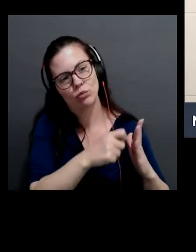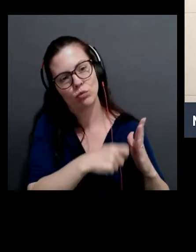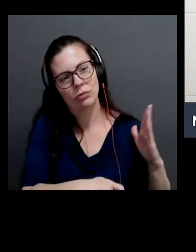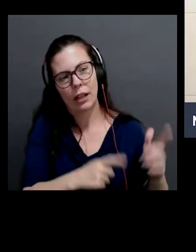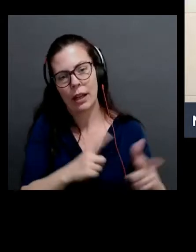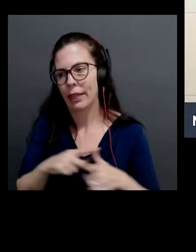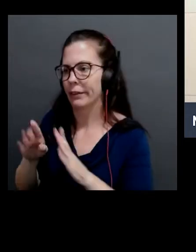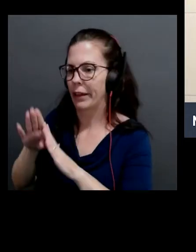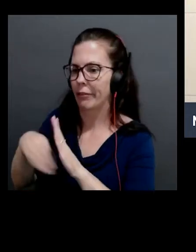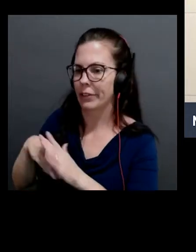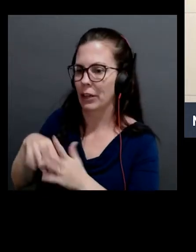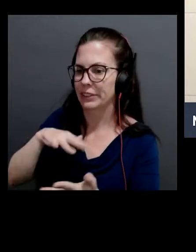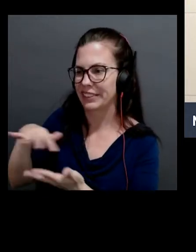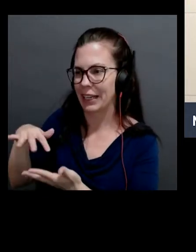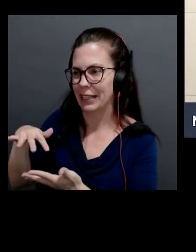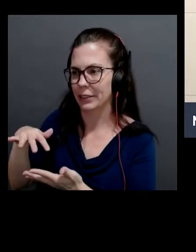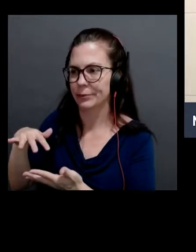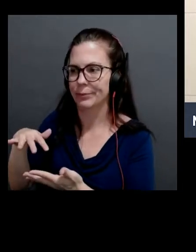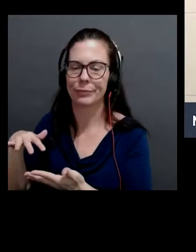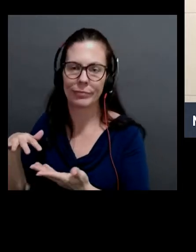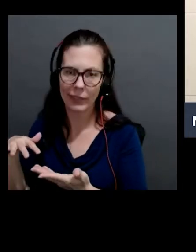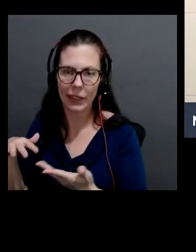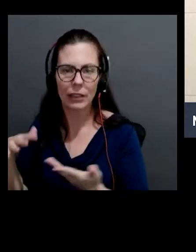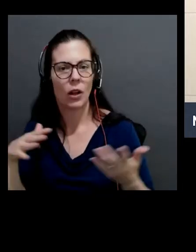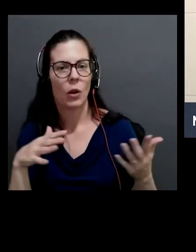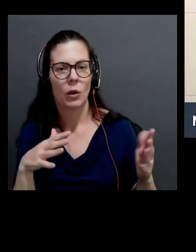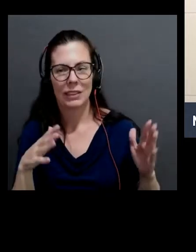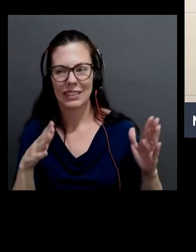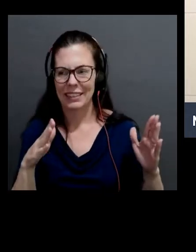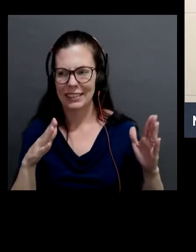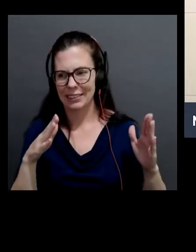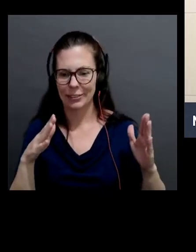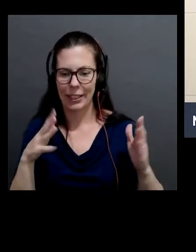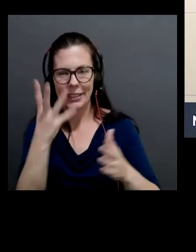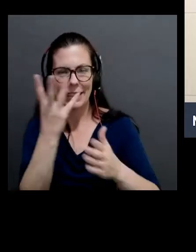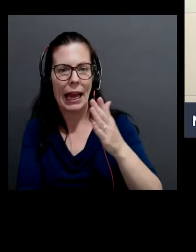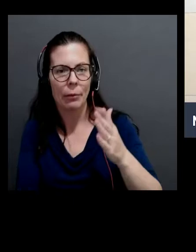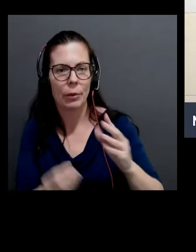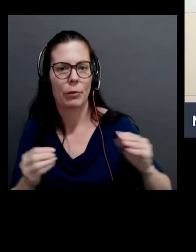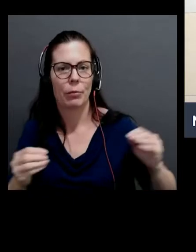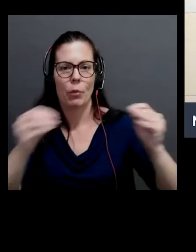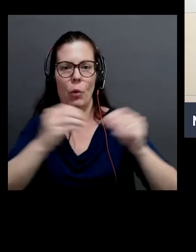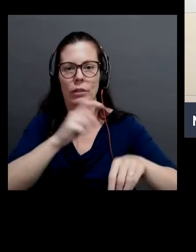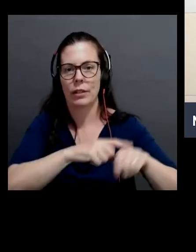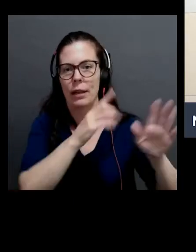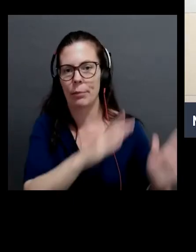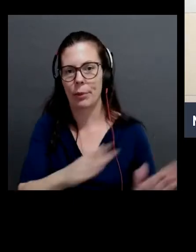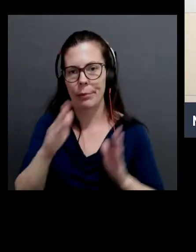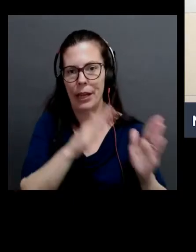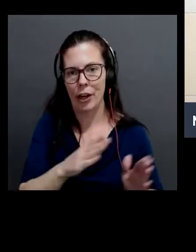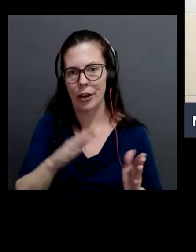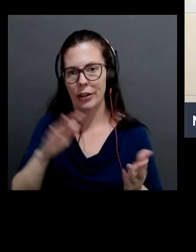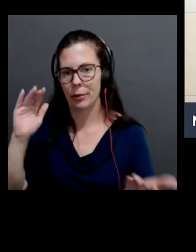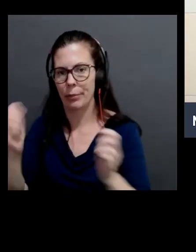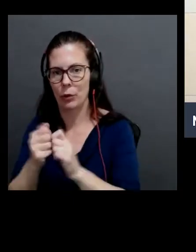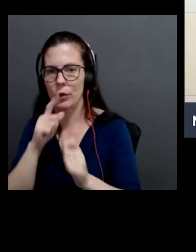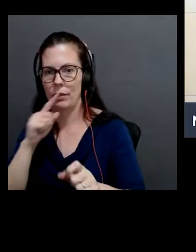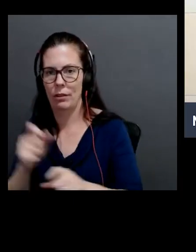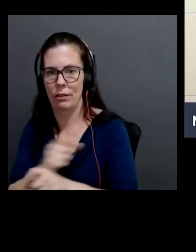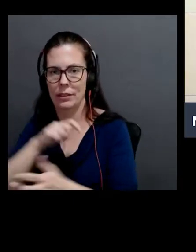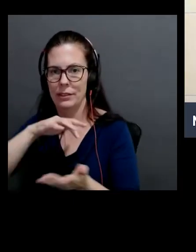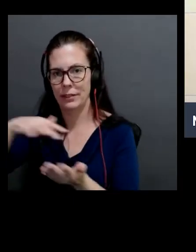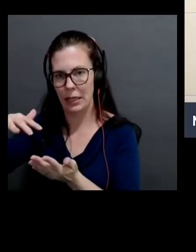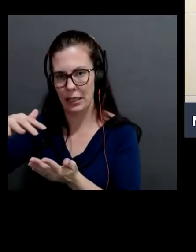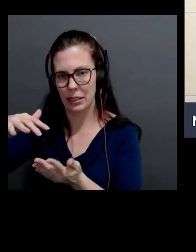an hour studying. So there was this sort of gap where we were spending more time preparing than actually studying. So we wanted to work